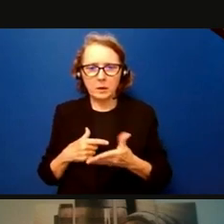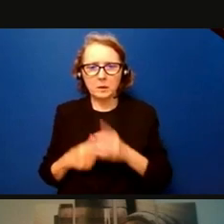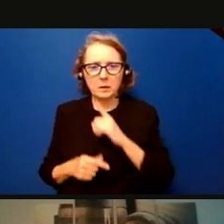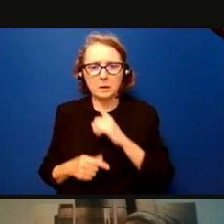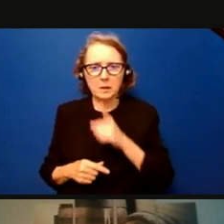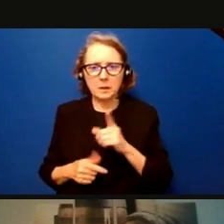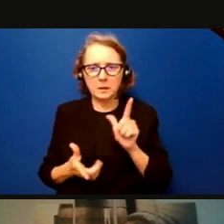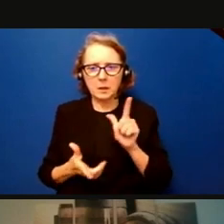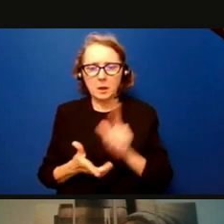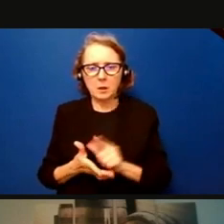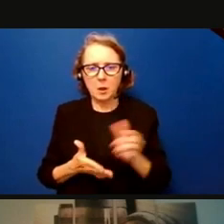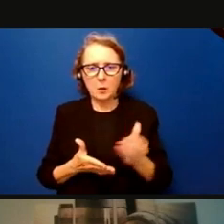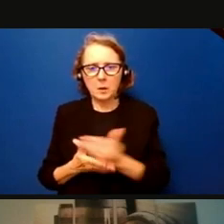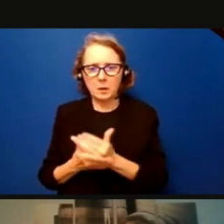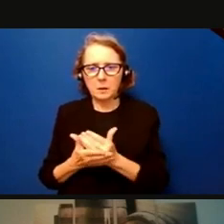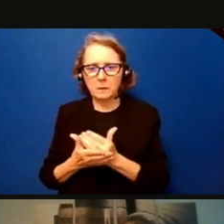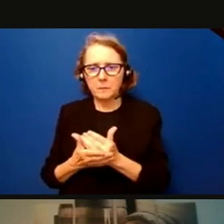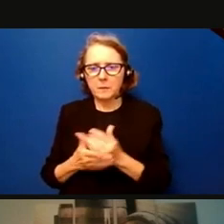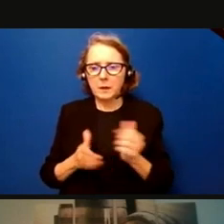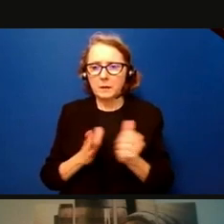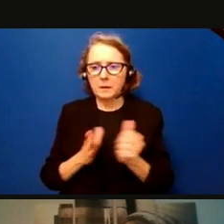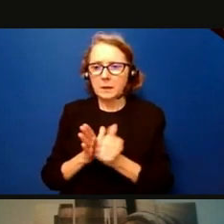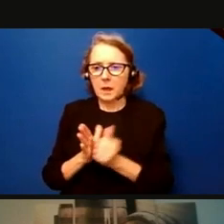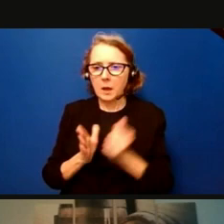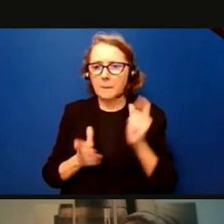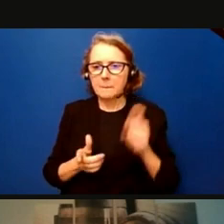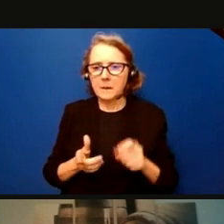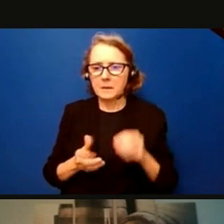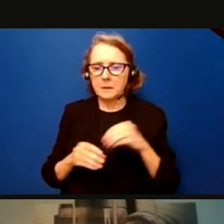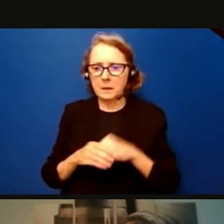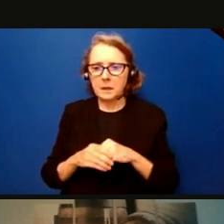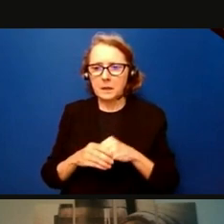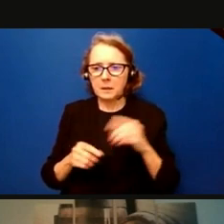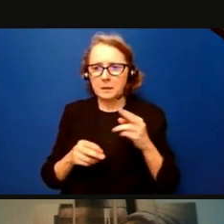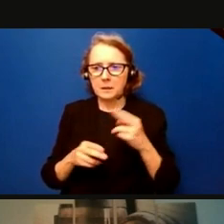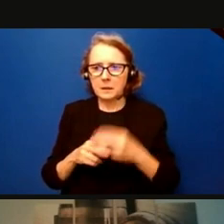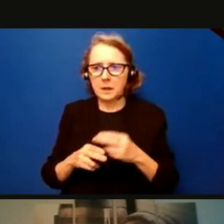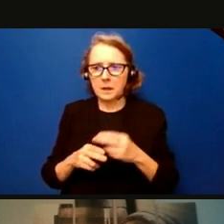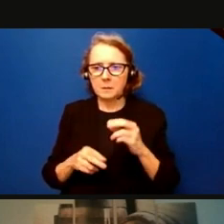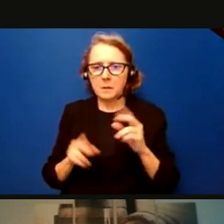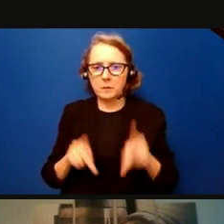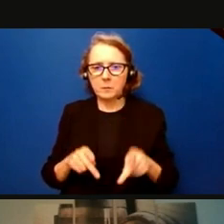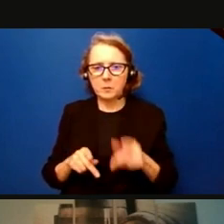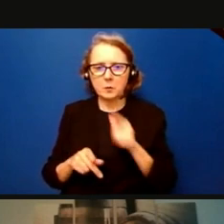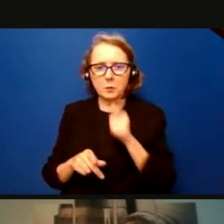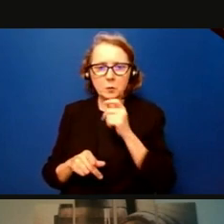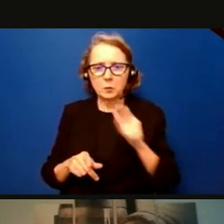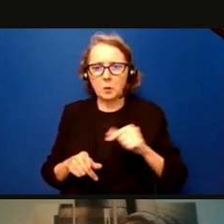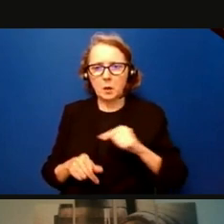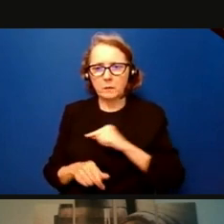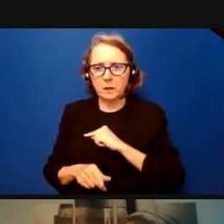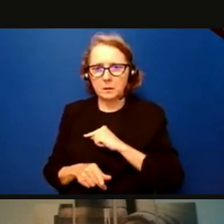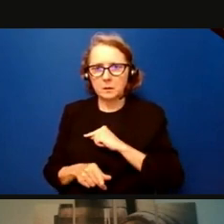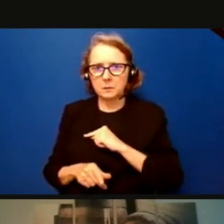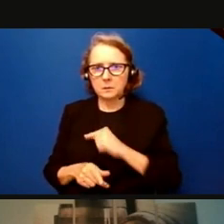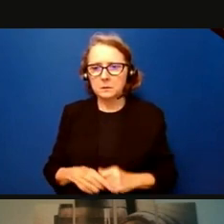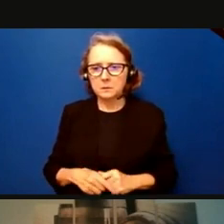is low income, the account needs to be in the name of the person who is qualifying.